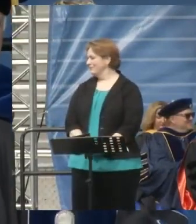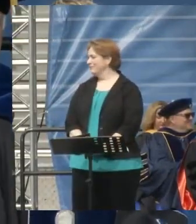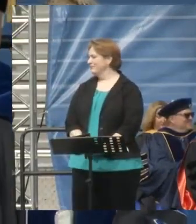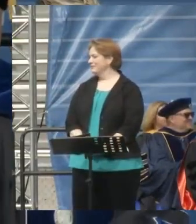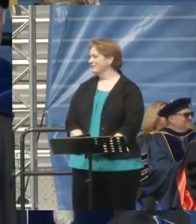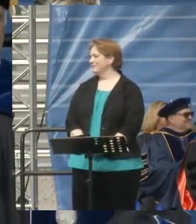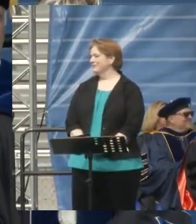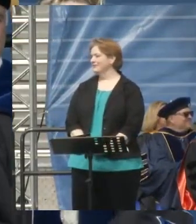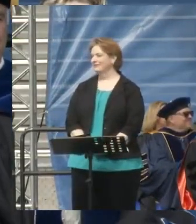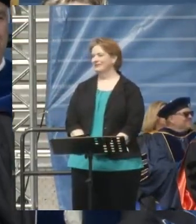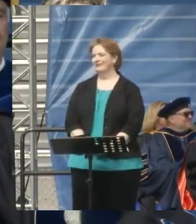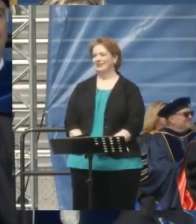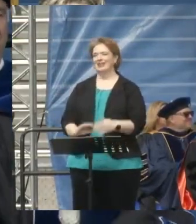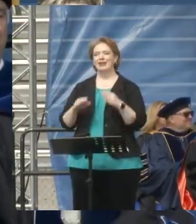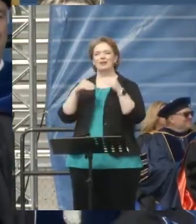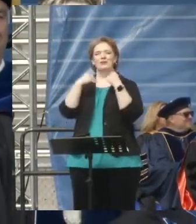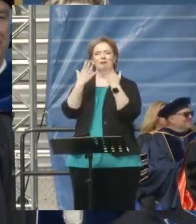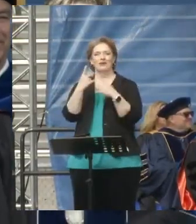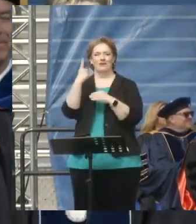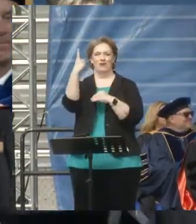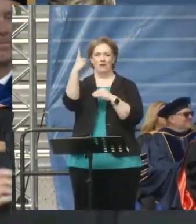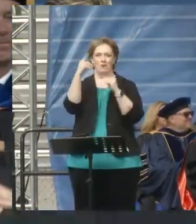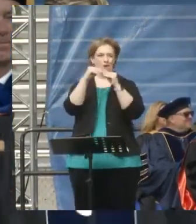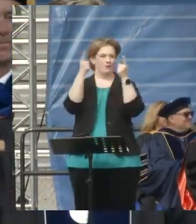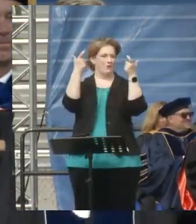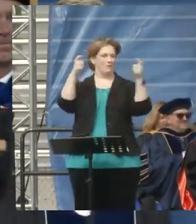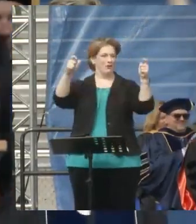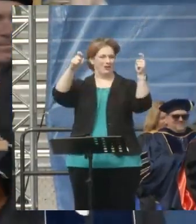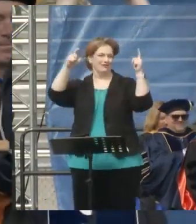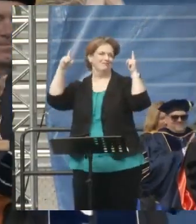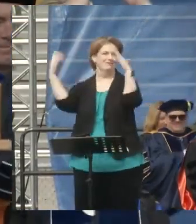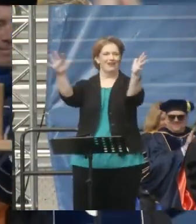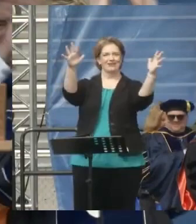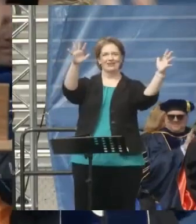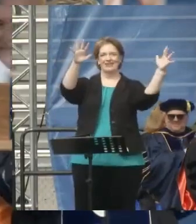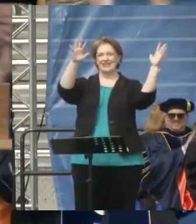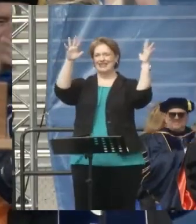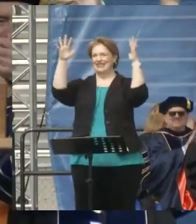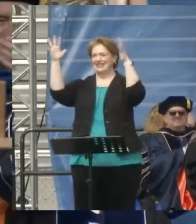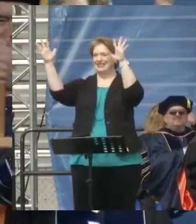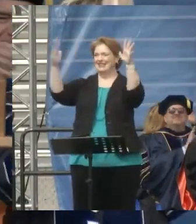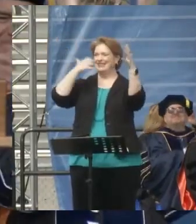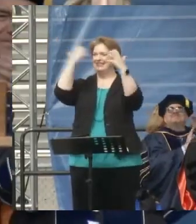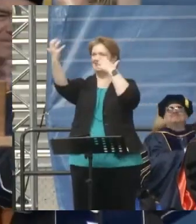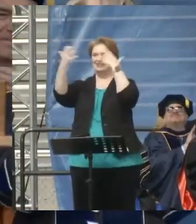Let's give you one more big round of applause.